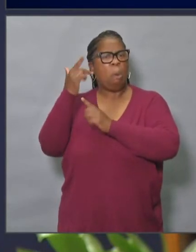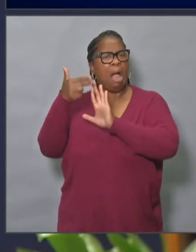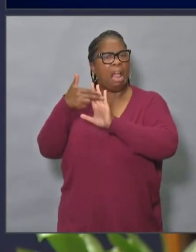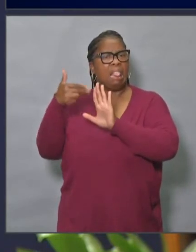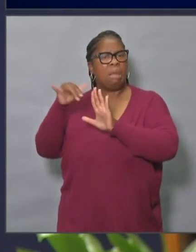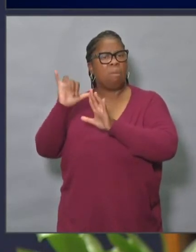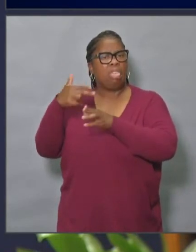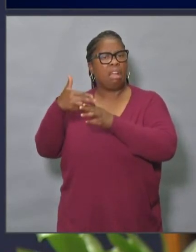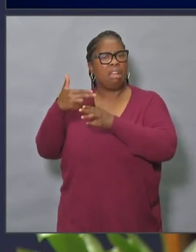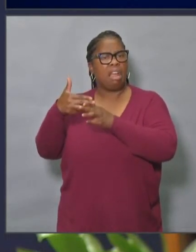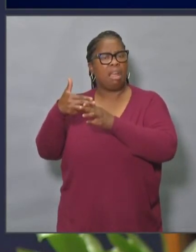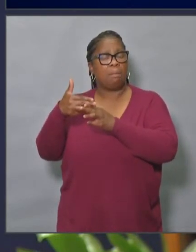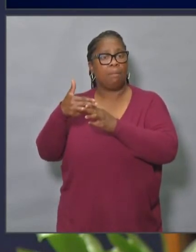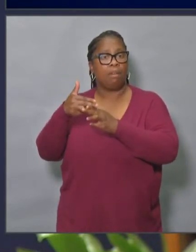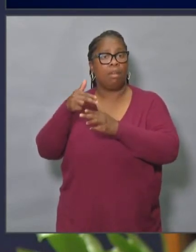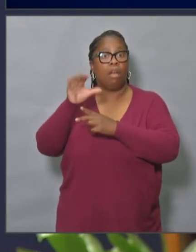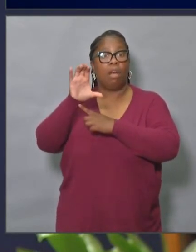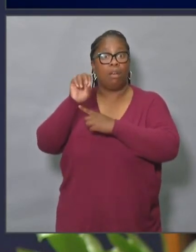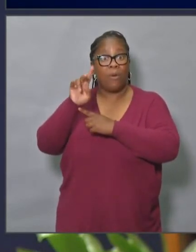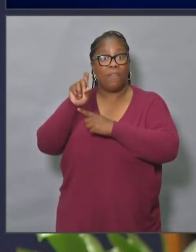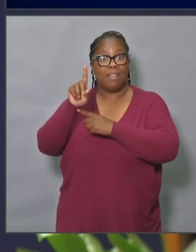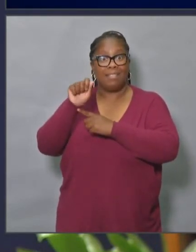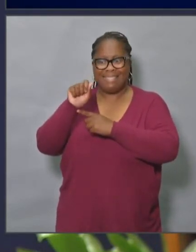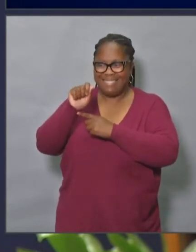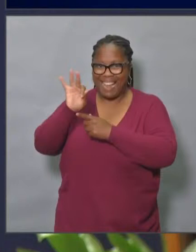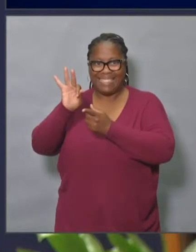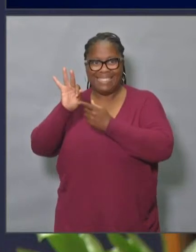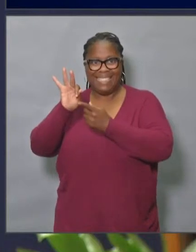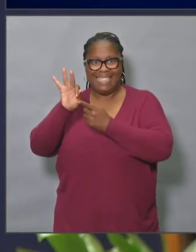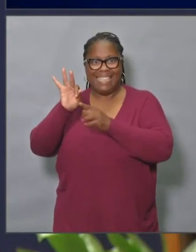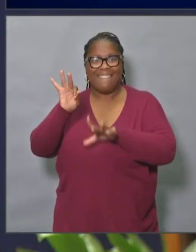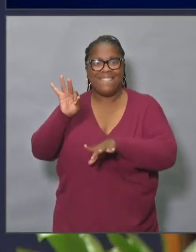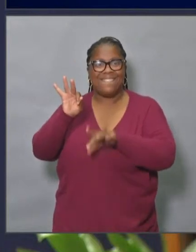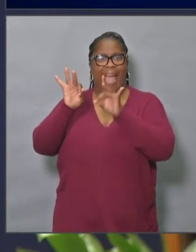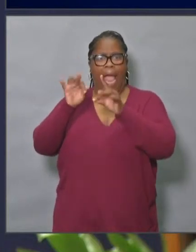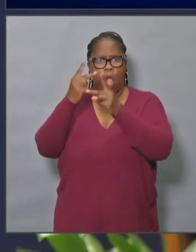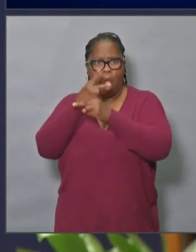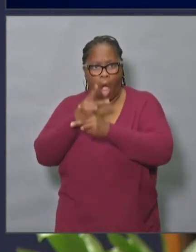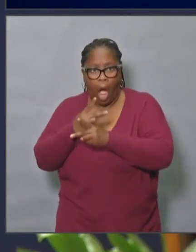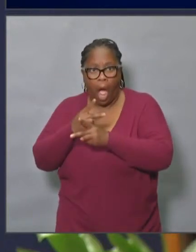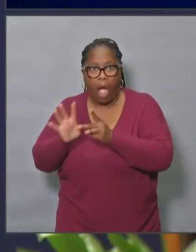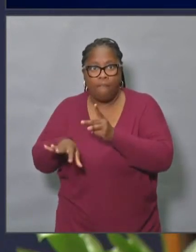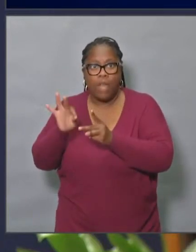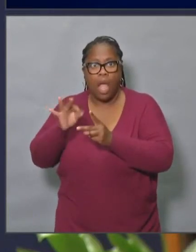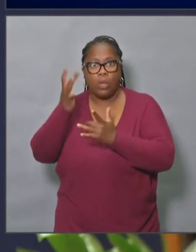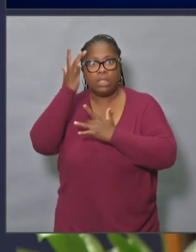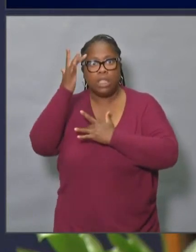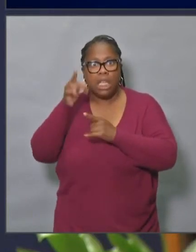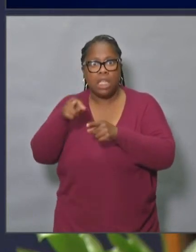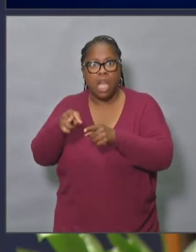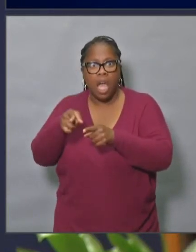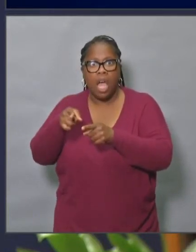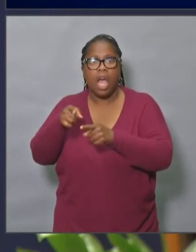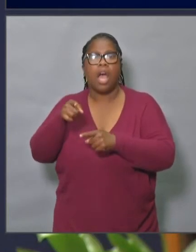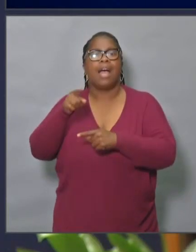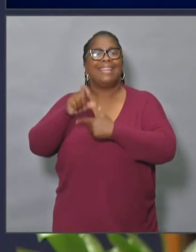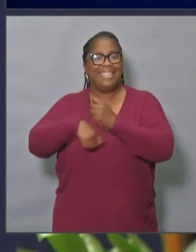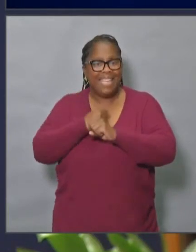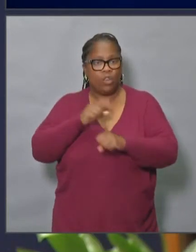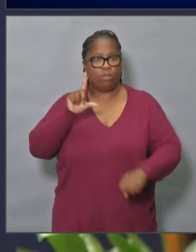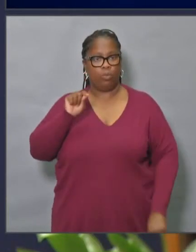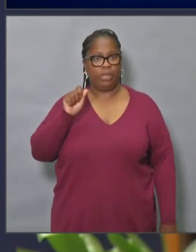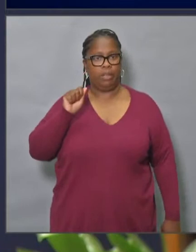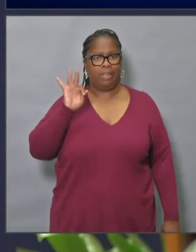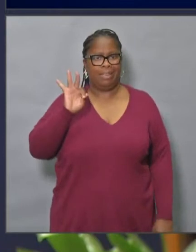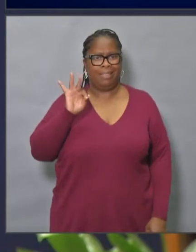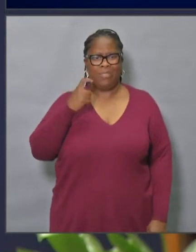2019. Every single day we are learning new things about this new virus, trying to identify its patterns, its symptoms, how it affects people, and